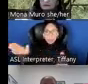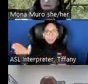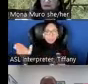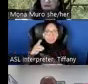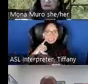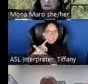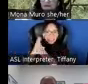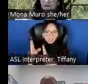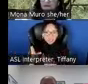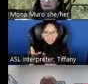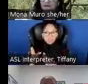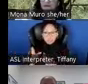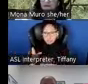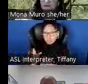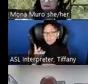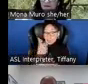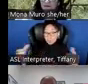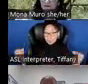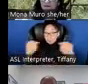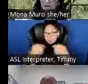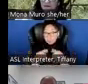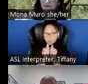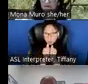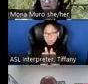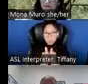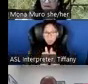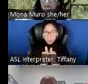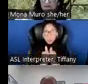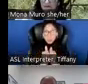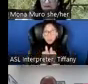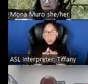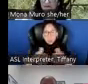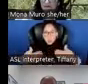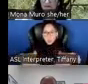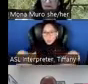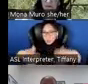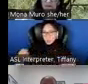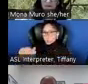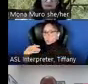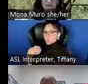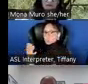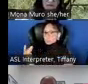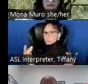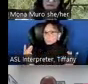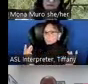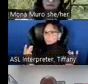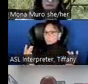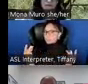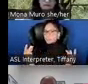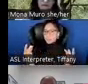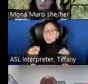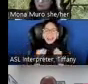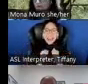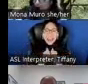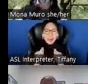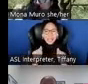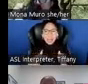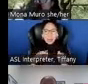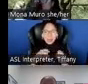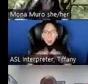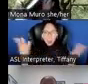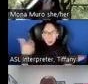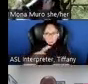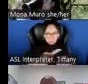and public defenders in a room together. Don't want to do that. How do we have the conversation so that we're thinking about what the family needs, what